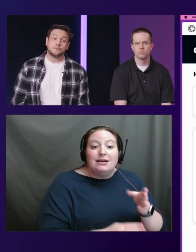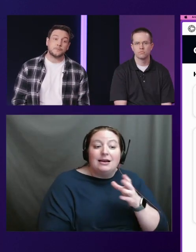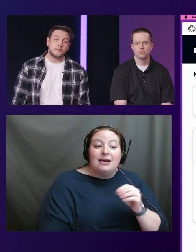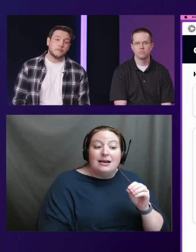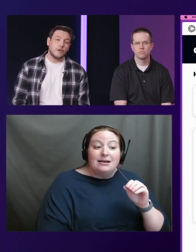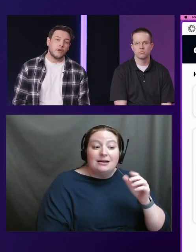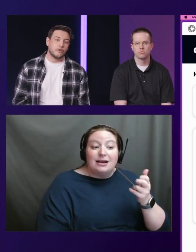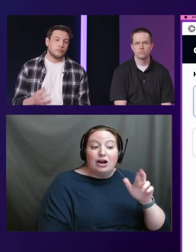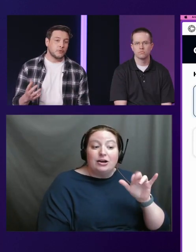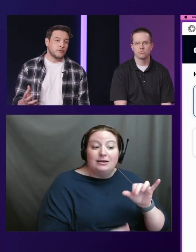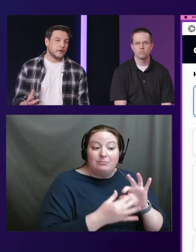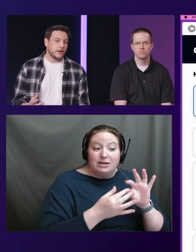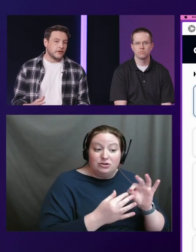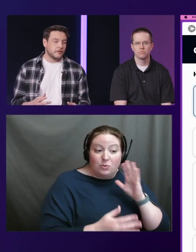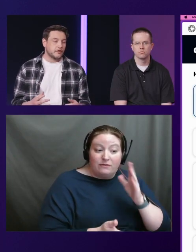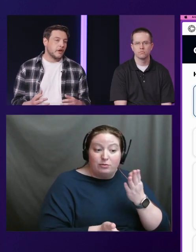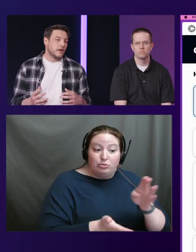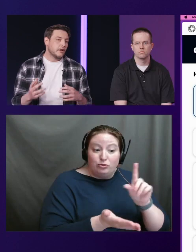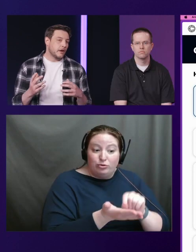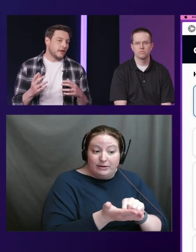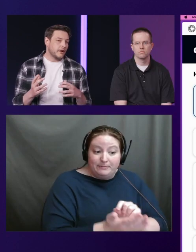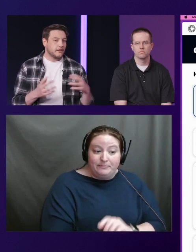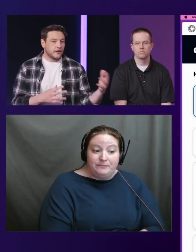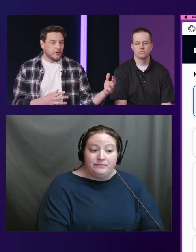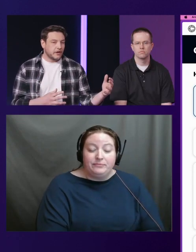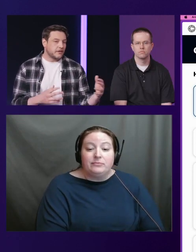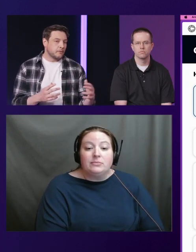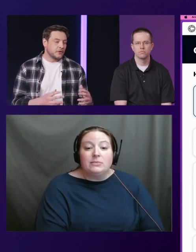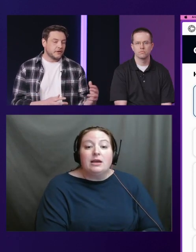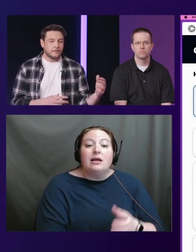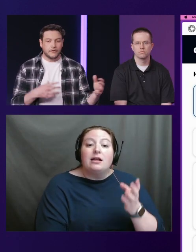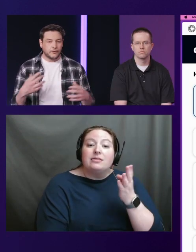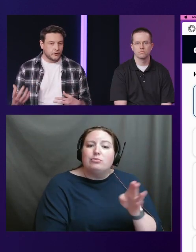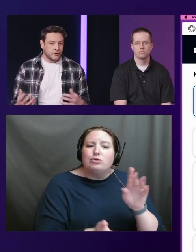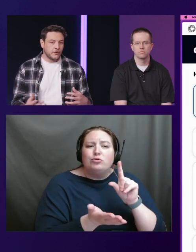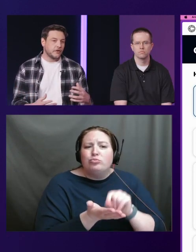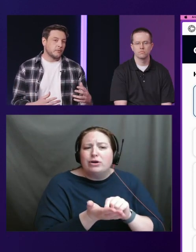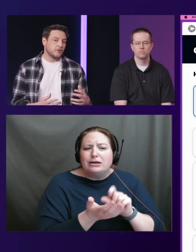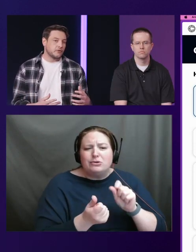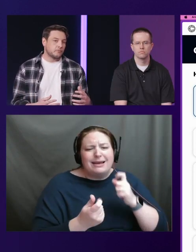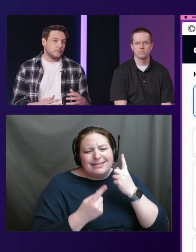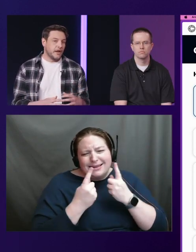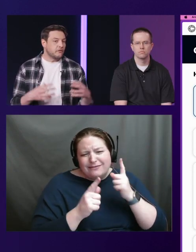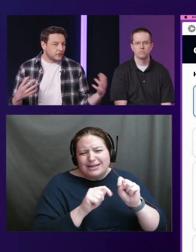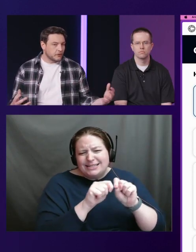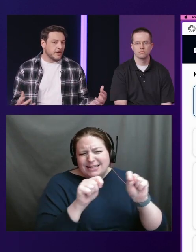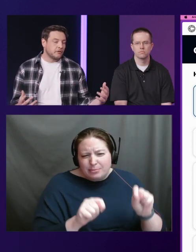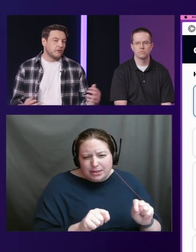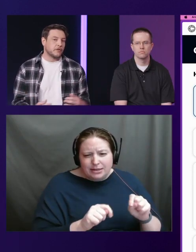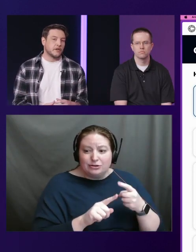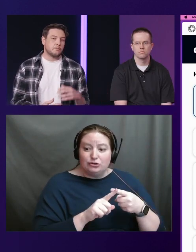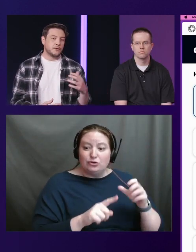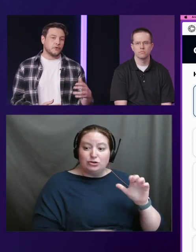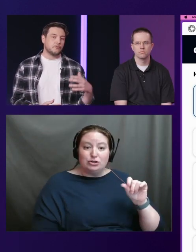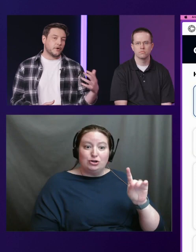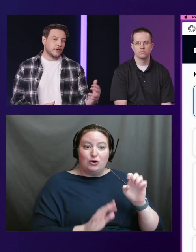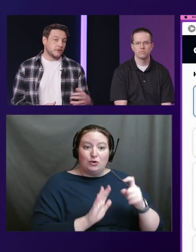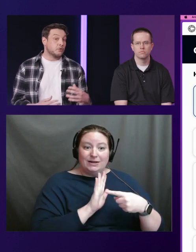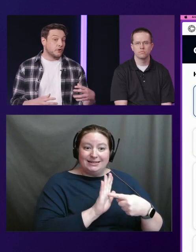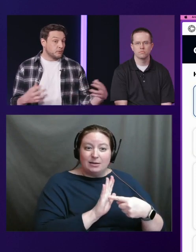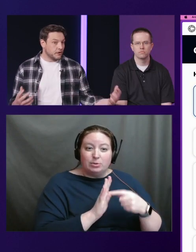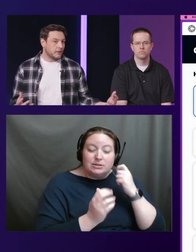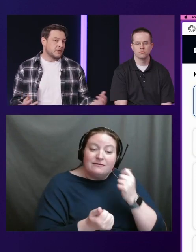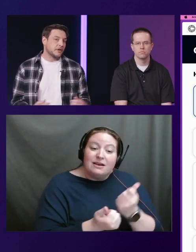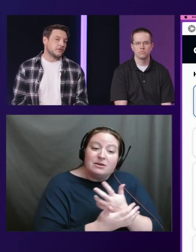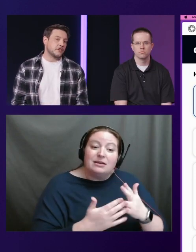blueprint. So a blueprint is, you can think of it like a template or source code examples if those gave you everything to build, run, and